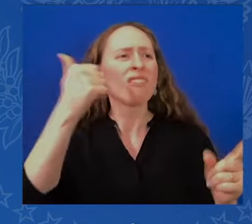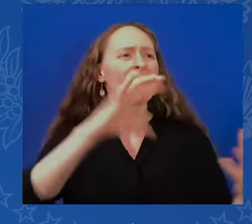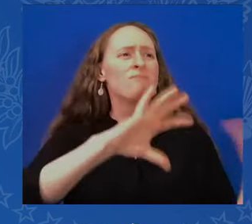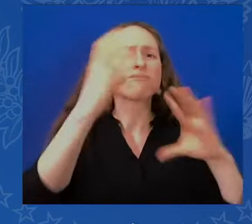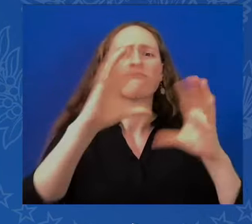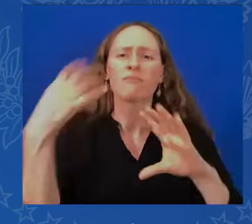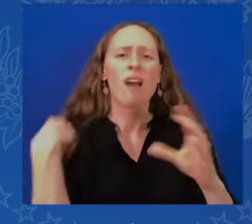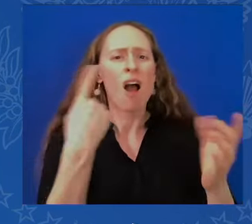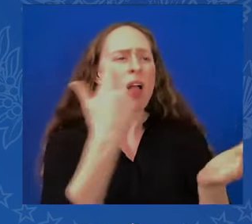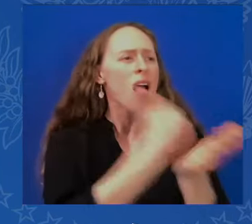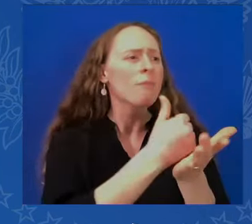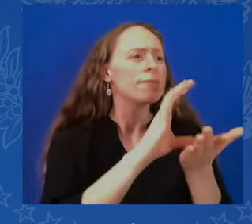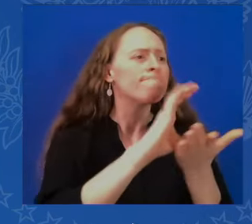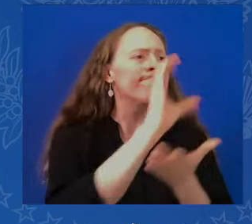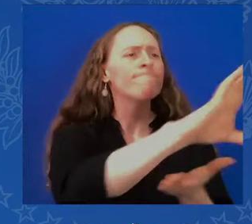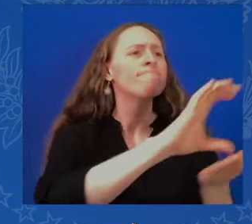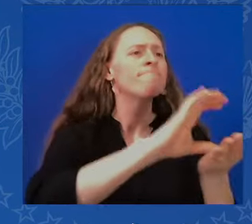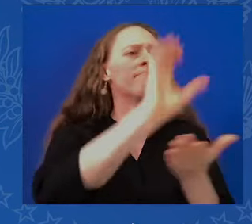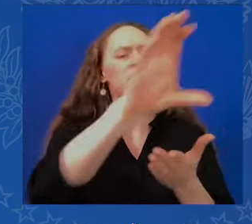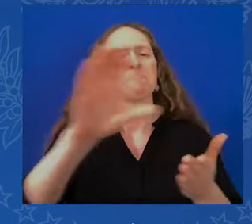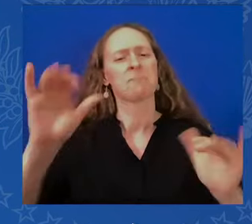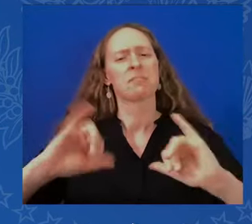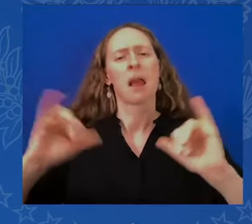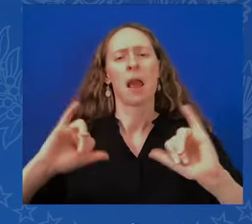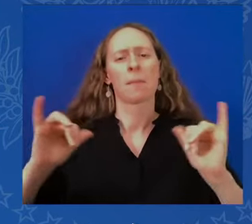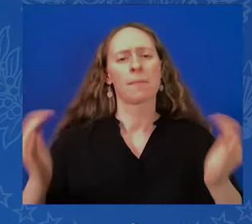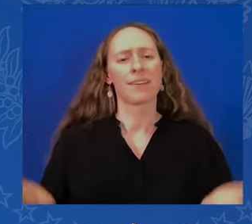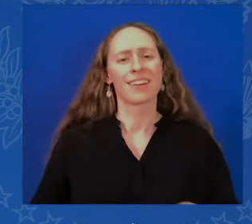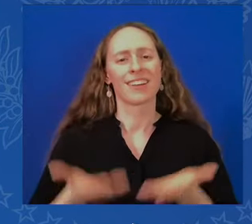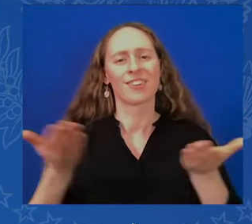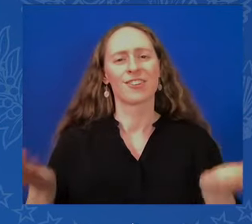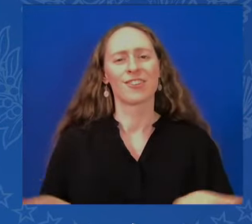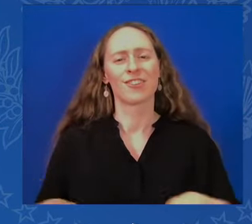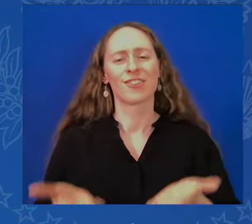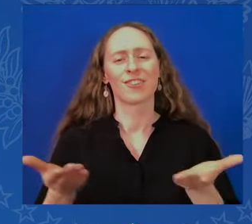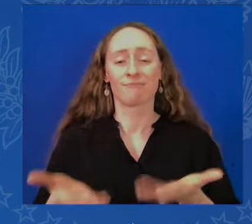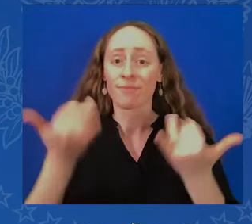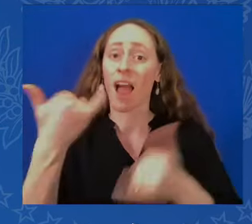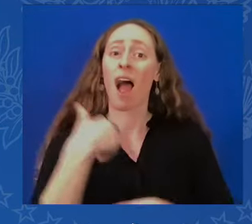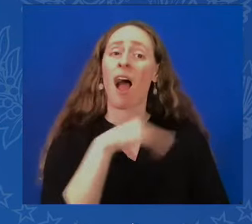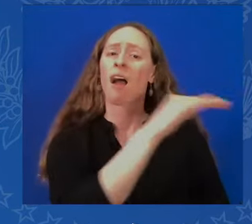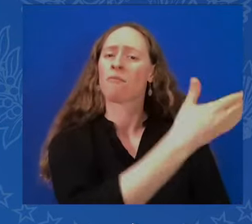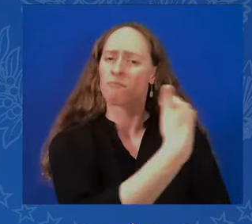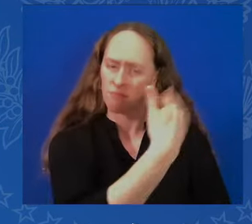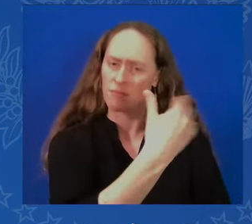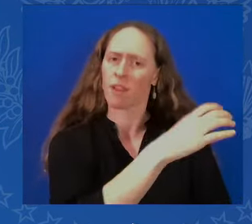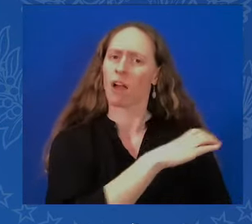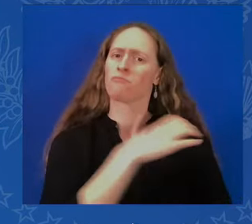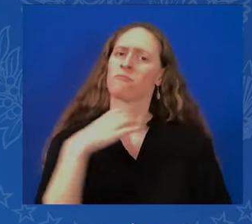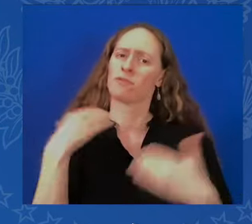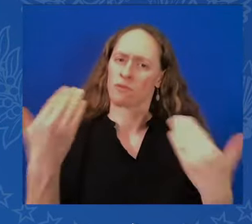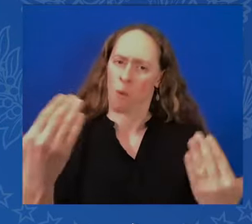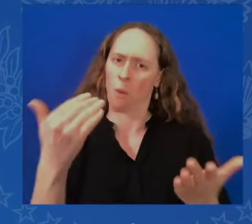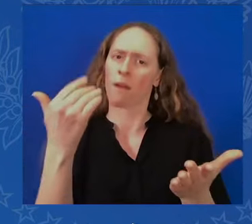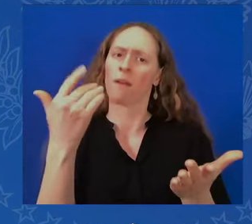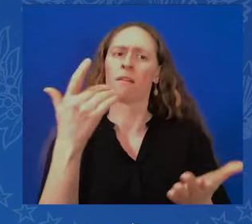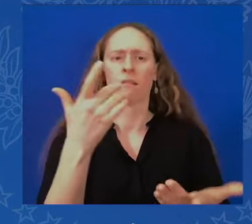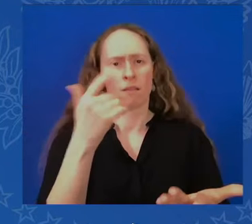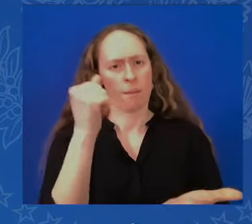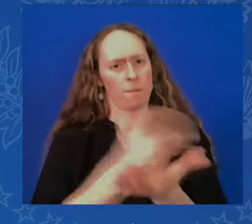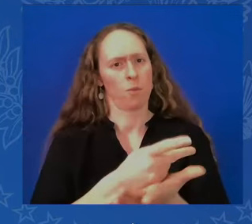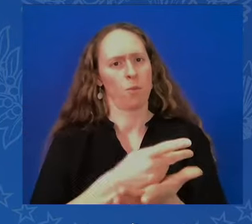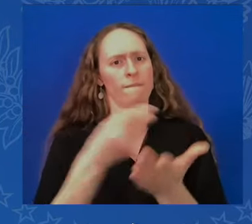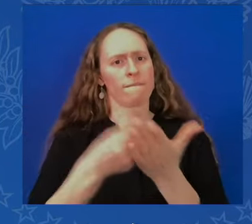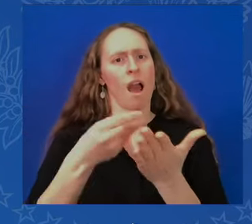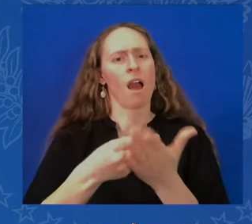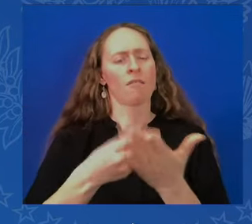as soon as possible. Let me close with this. This port is over 300 years old.